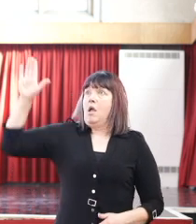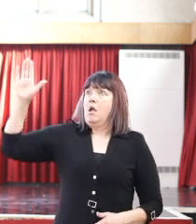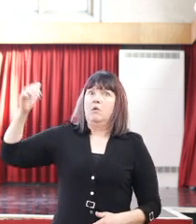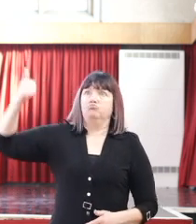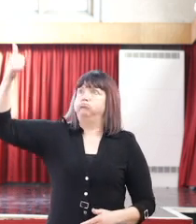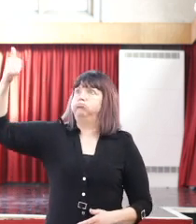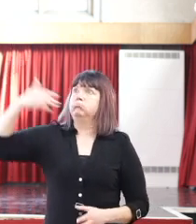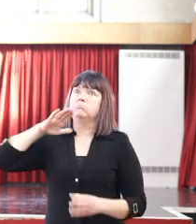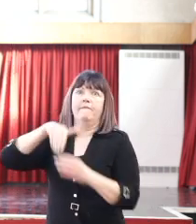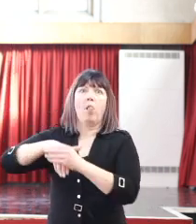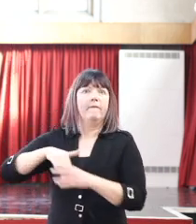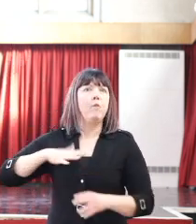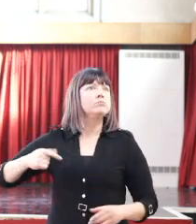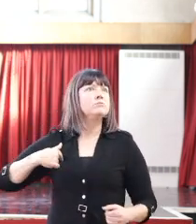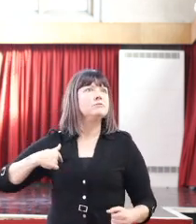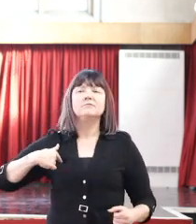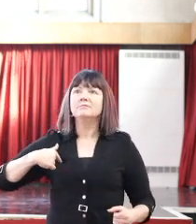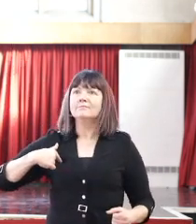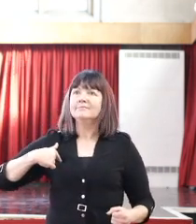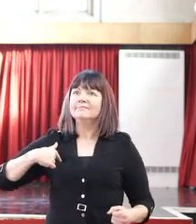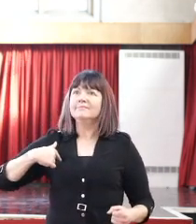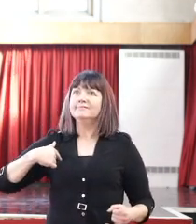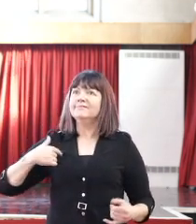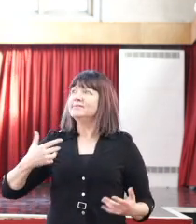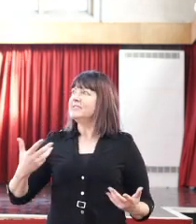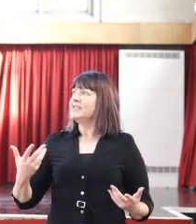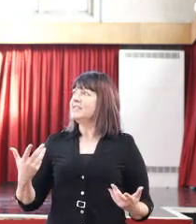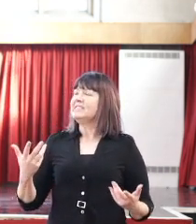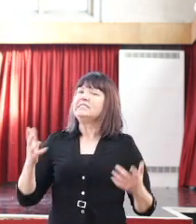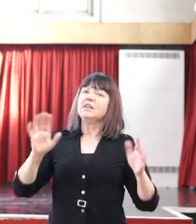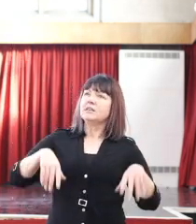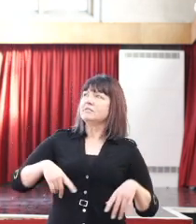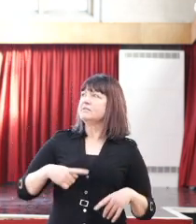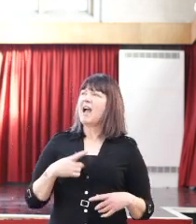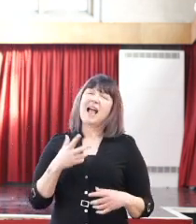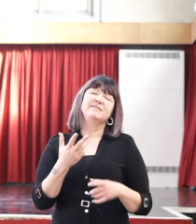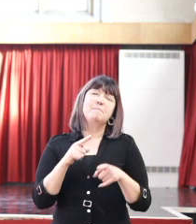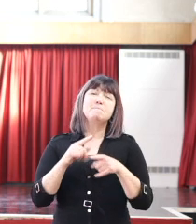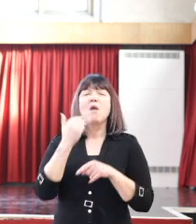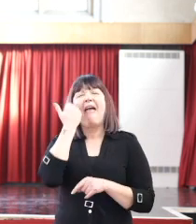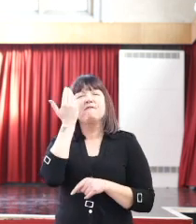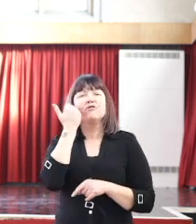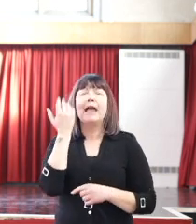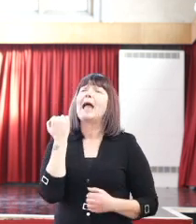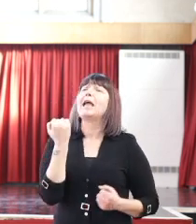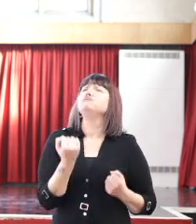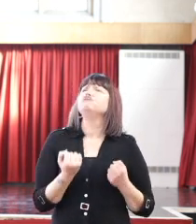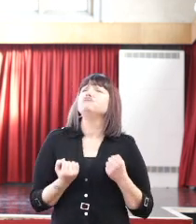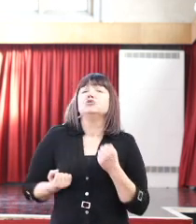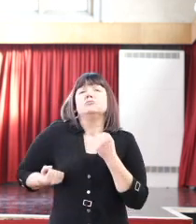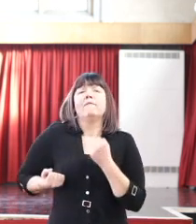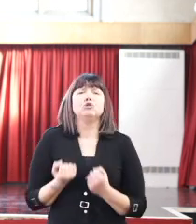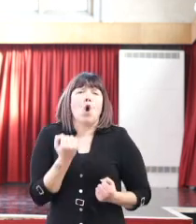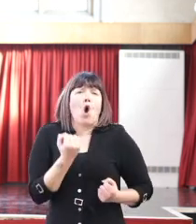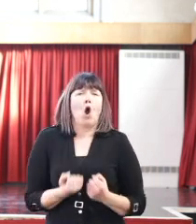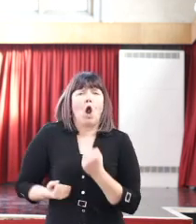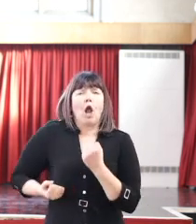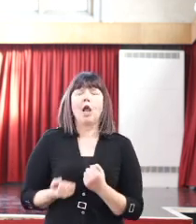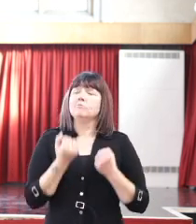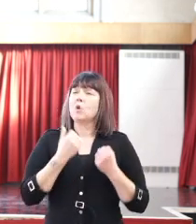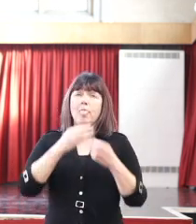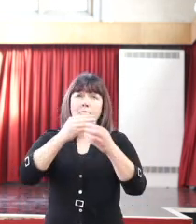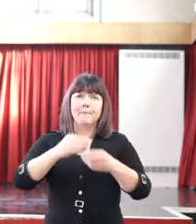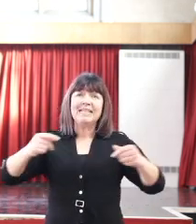something. And also I went jogging most days on the beach, and I saw so many people